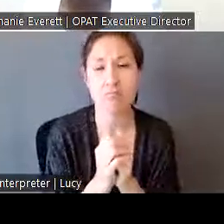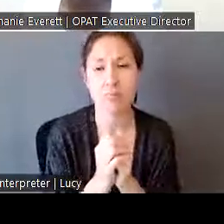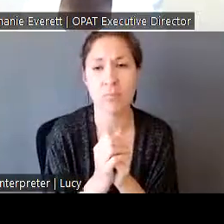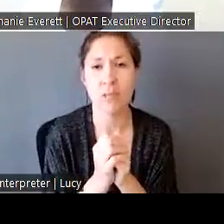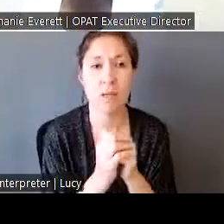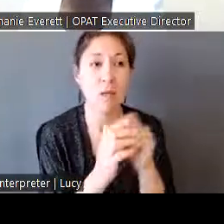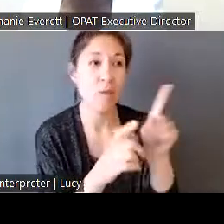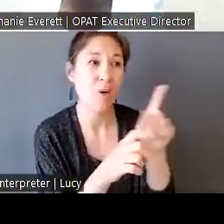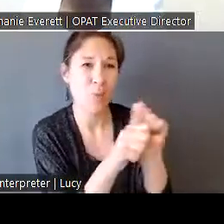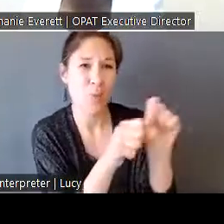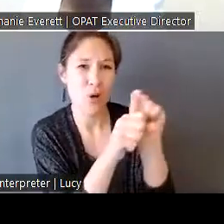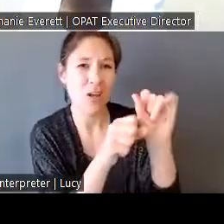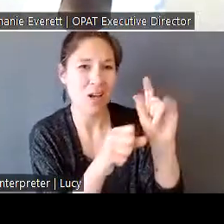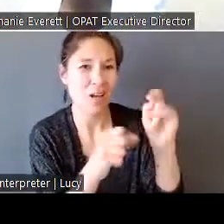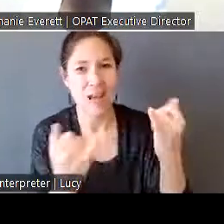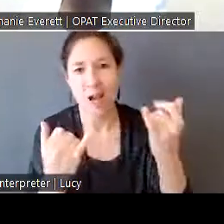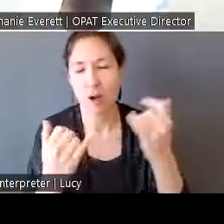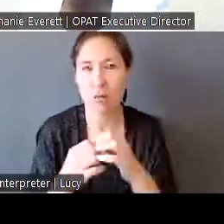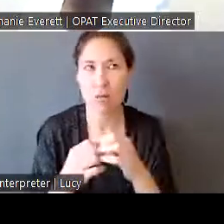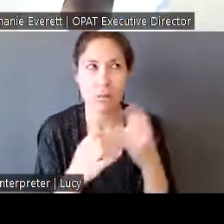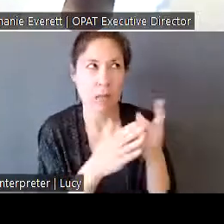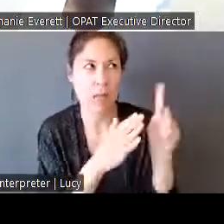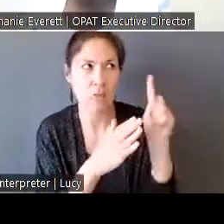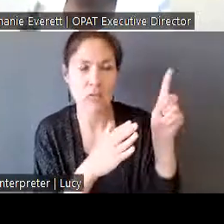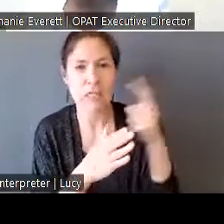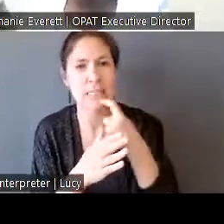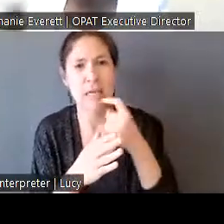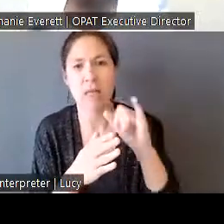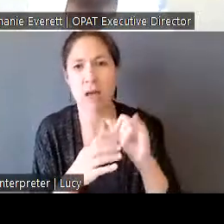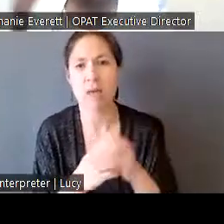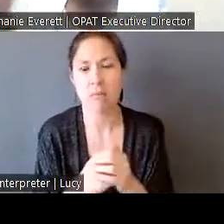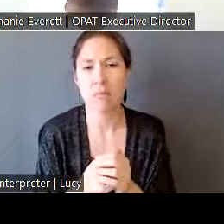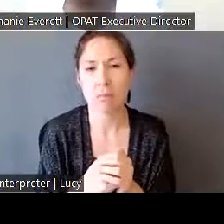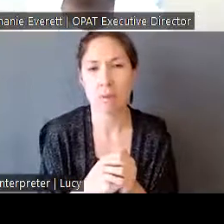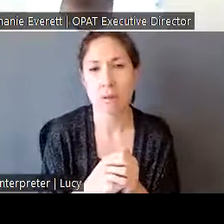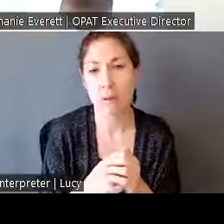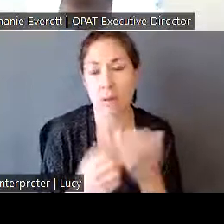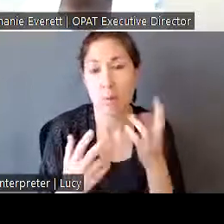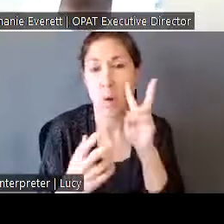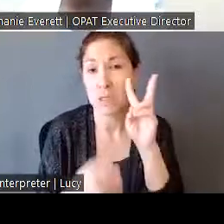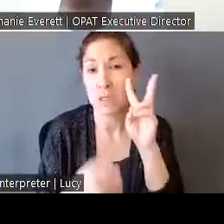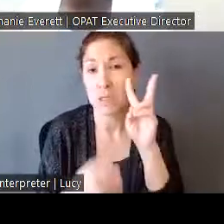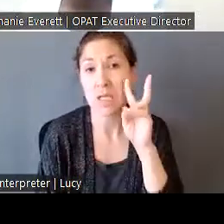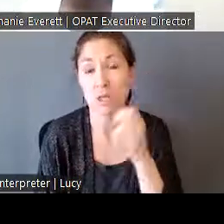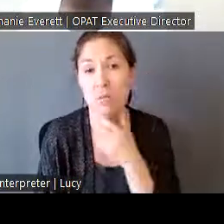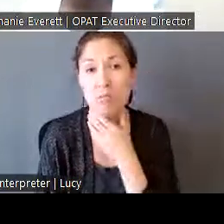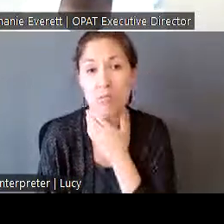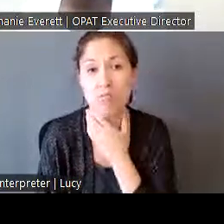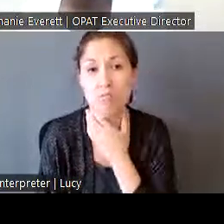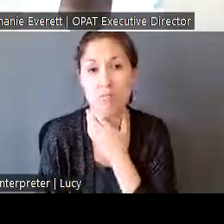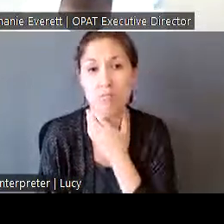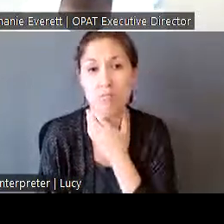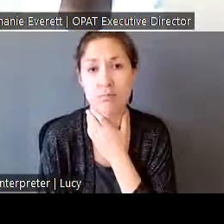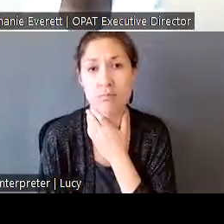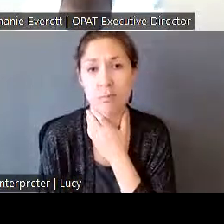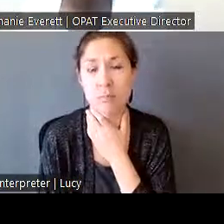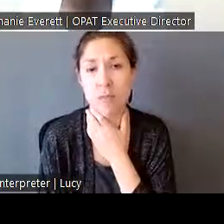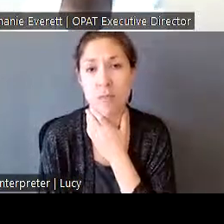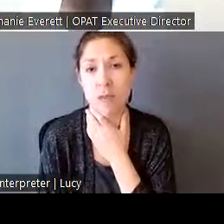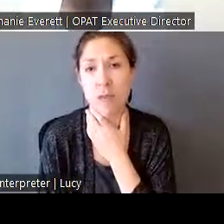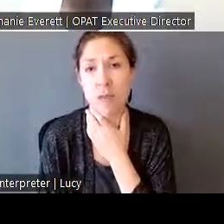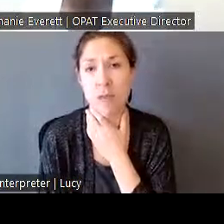what I was told last week. I did inquire to see if they were going to meet that goal. And as of